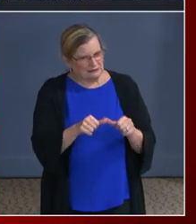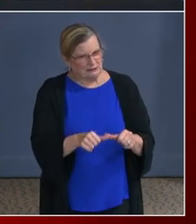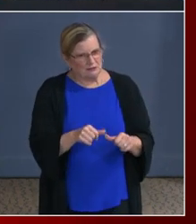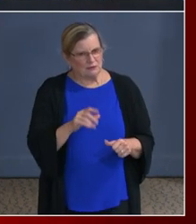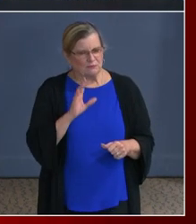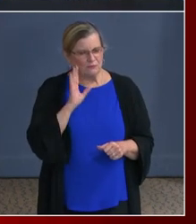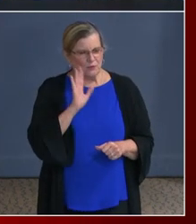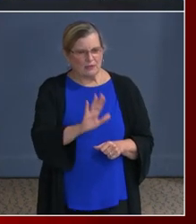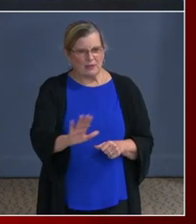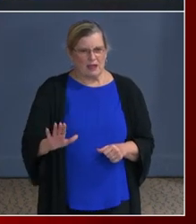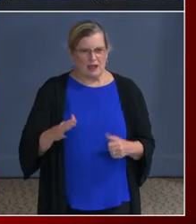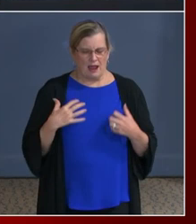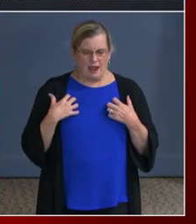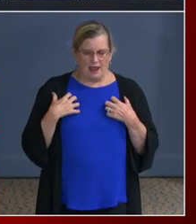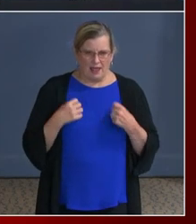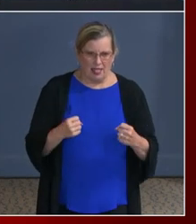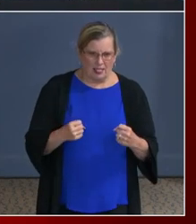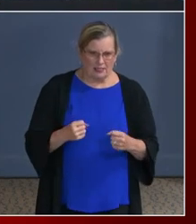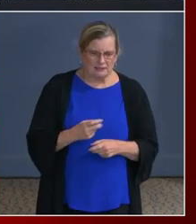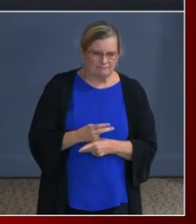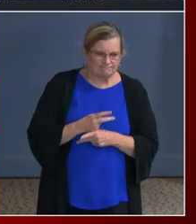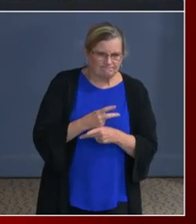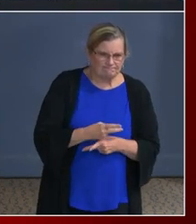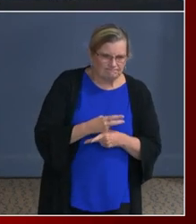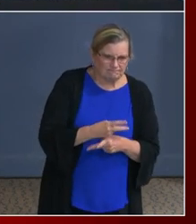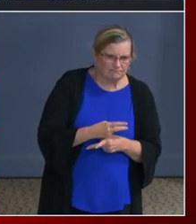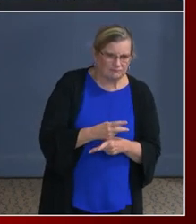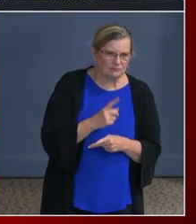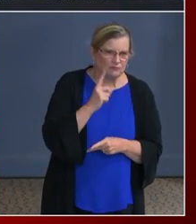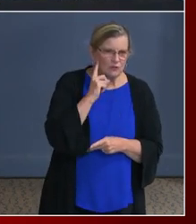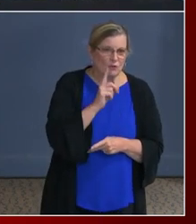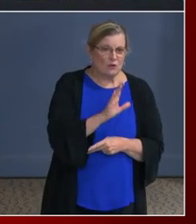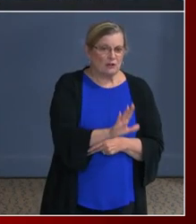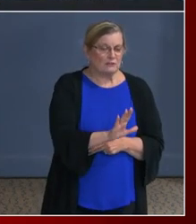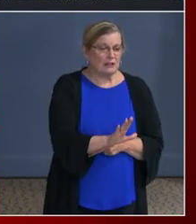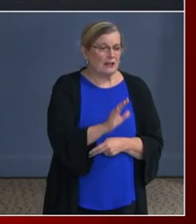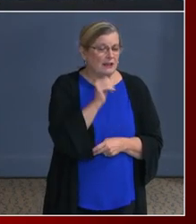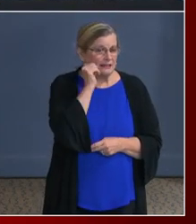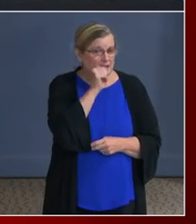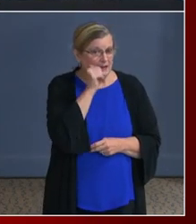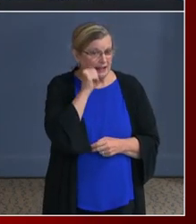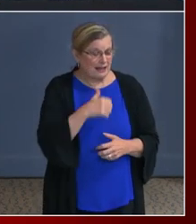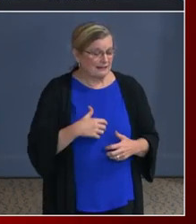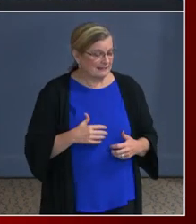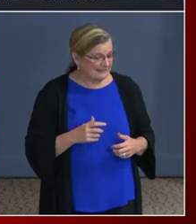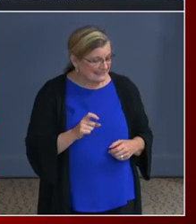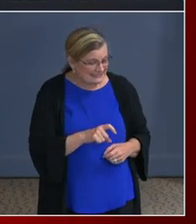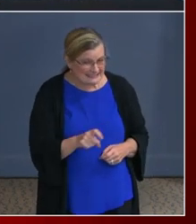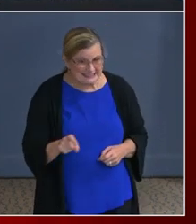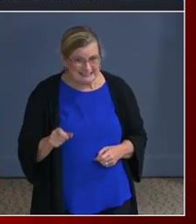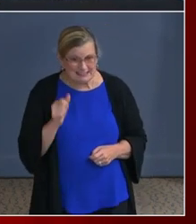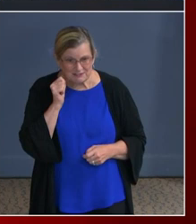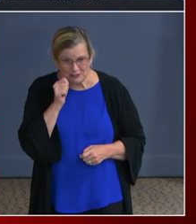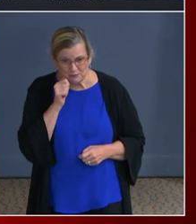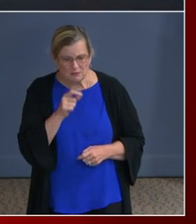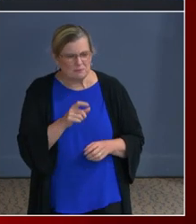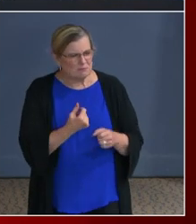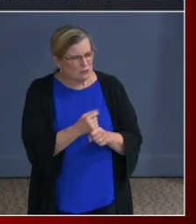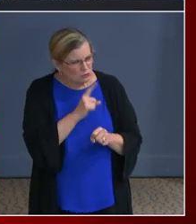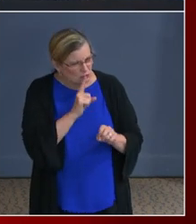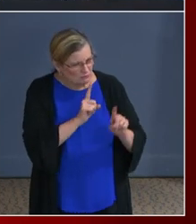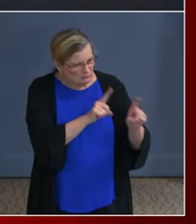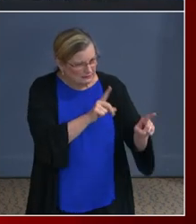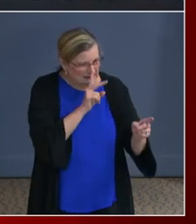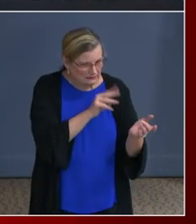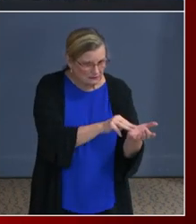regular health needs. We talked about don't delay care and don't die of doubt. And we want to